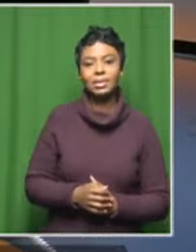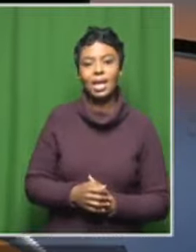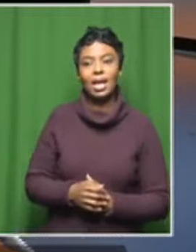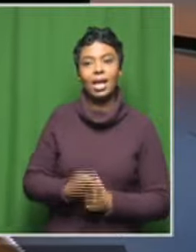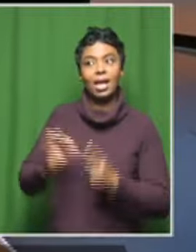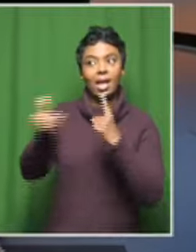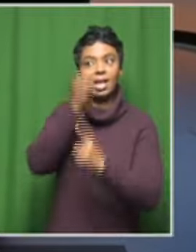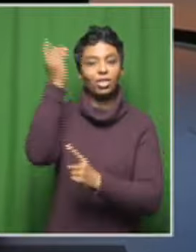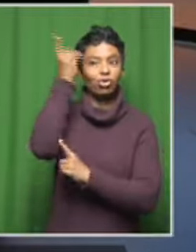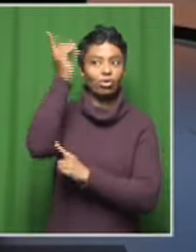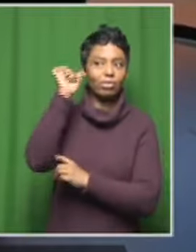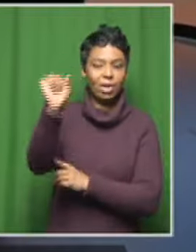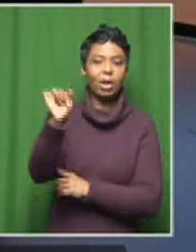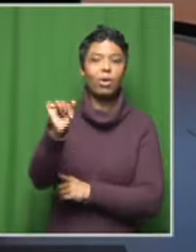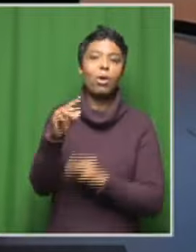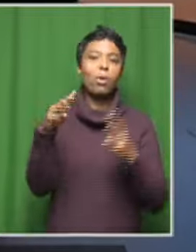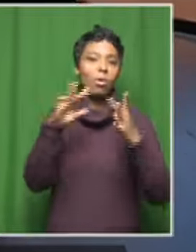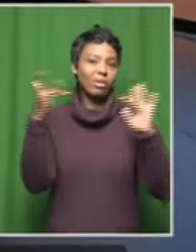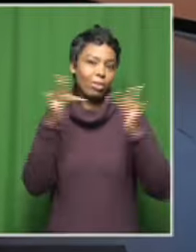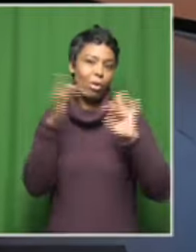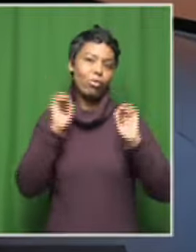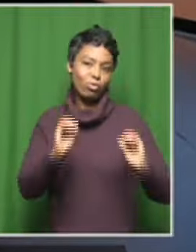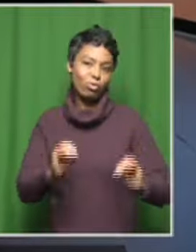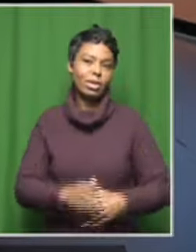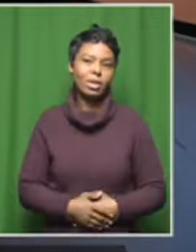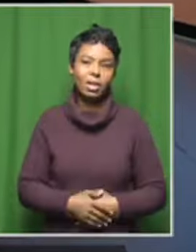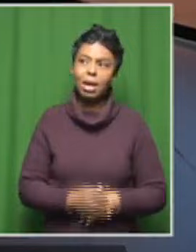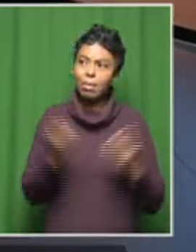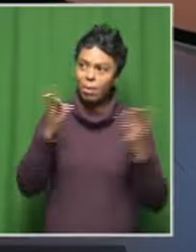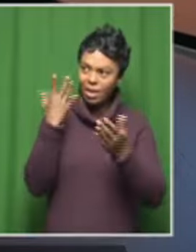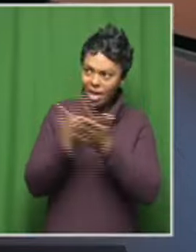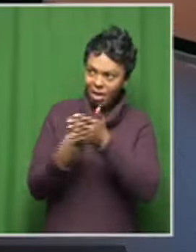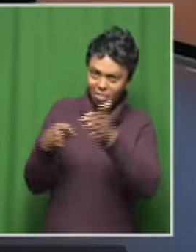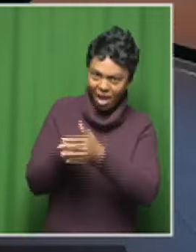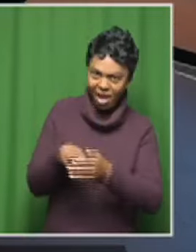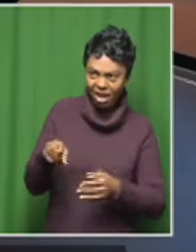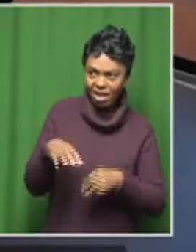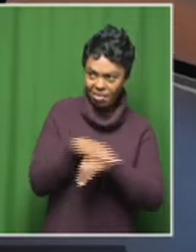involved, and people can buy these slippers, right? Yes, on our website. On the website,